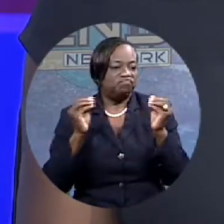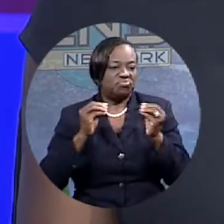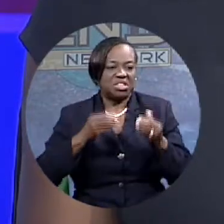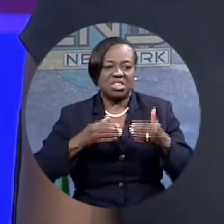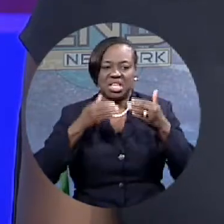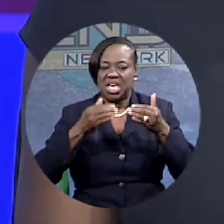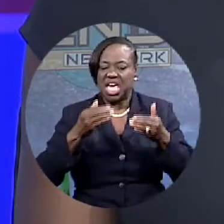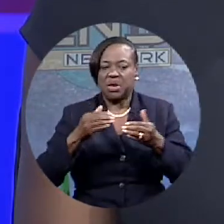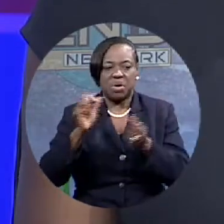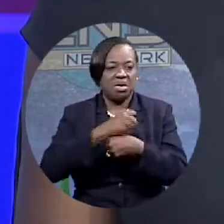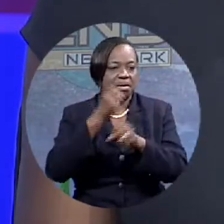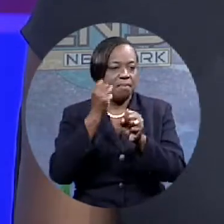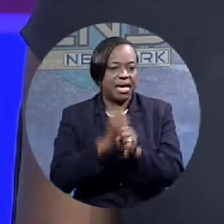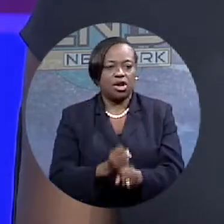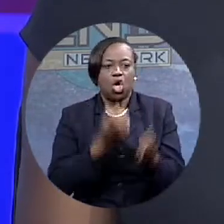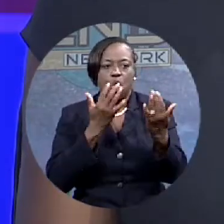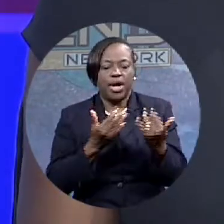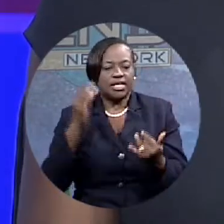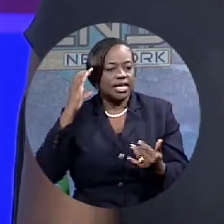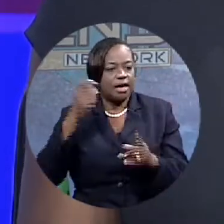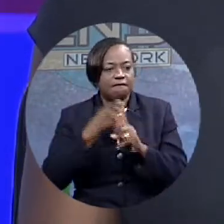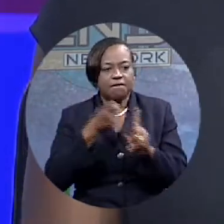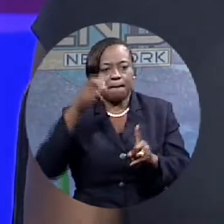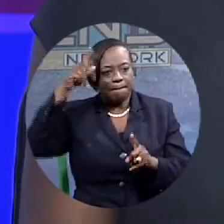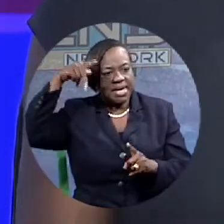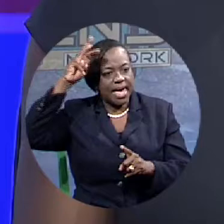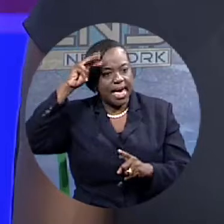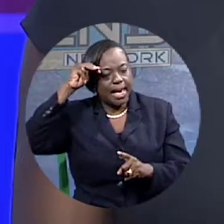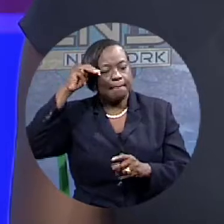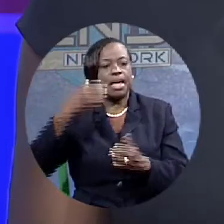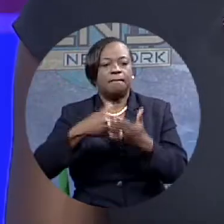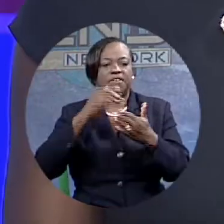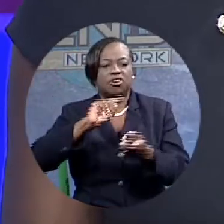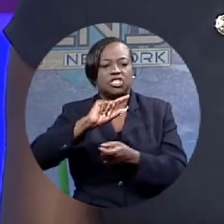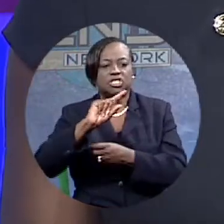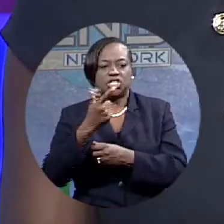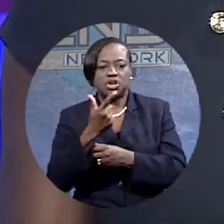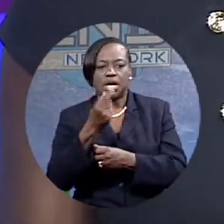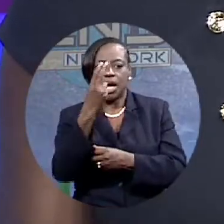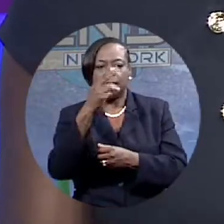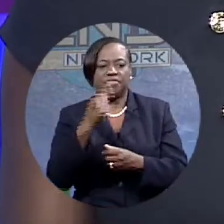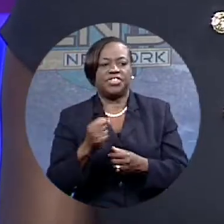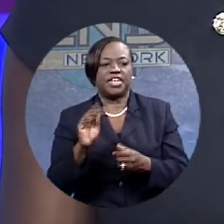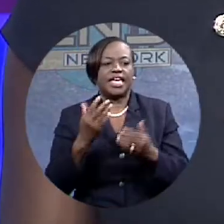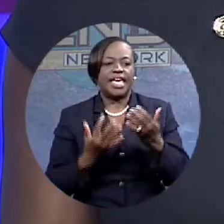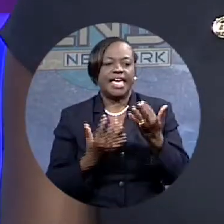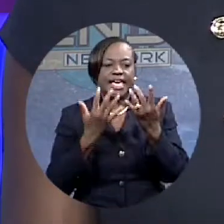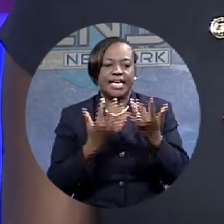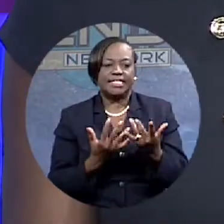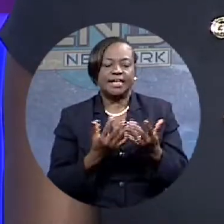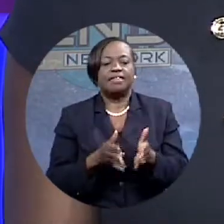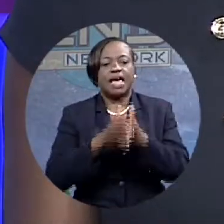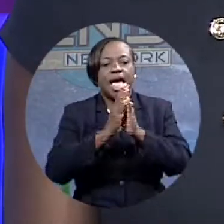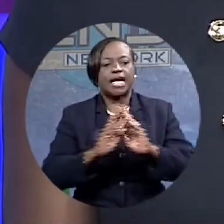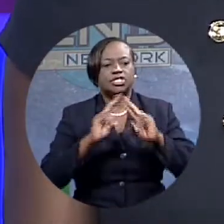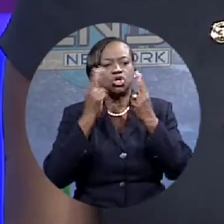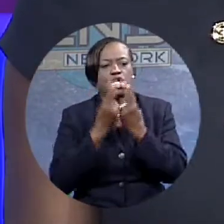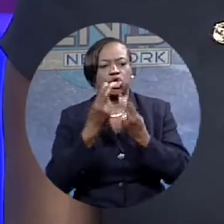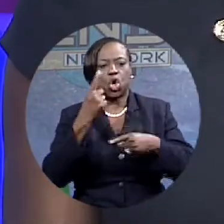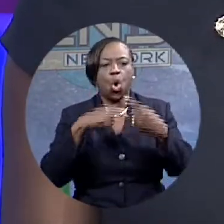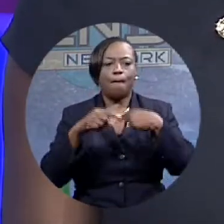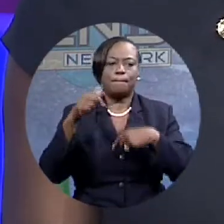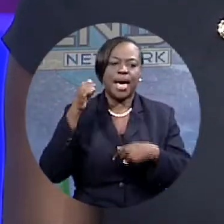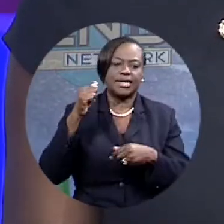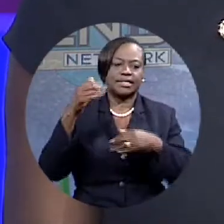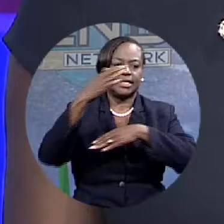the Prime Minister before possibly turning up the heat. Labor, meantime, has asked the union to go back to the table and try to work out a